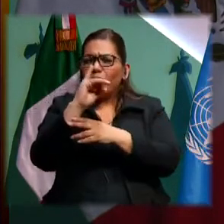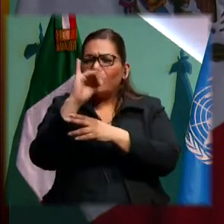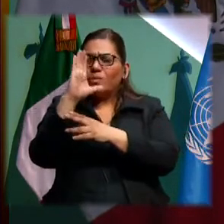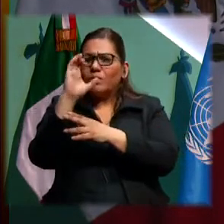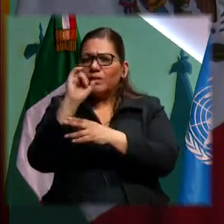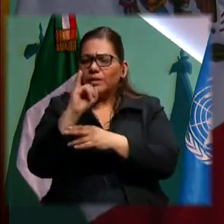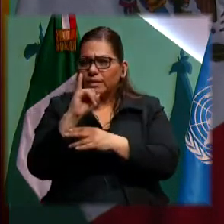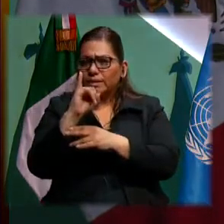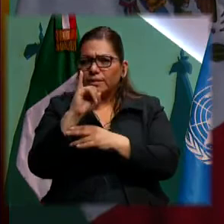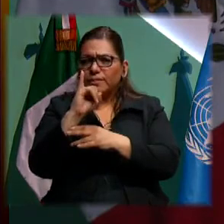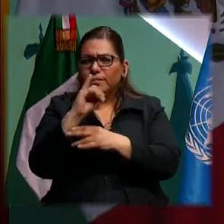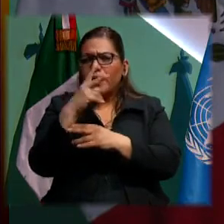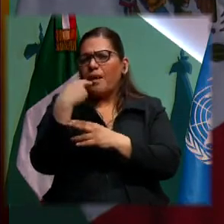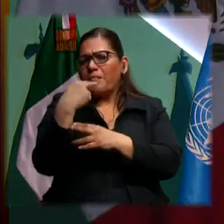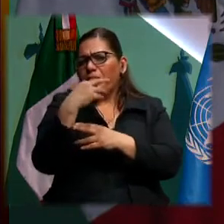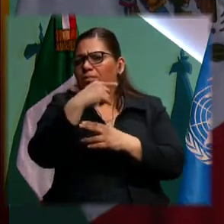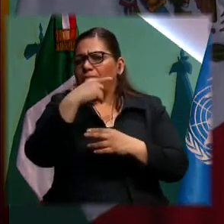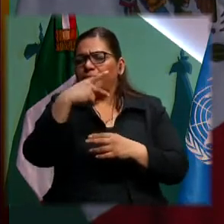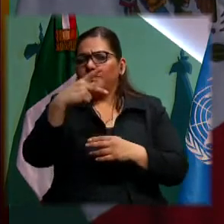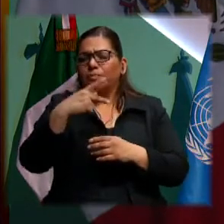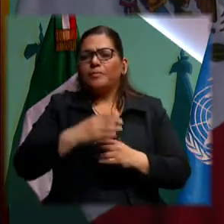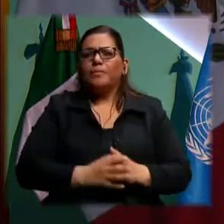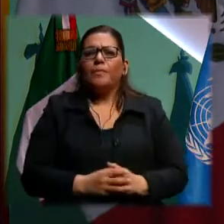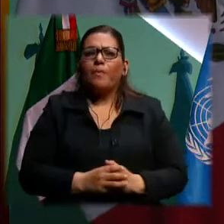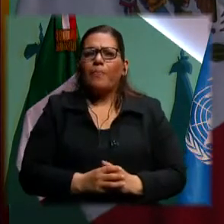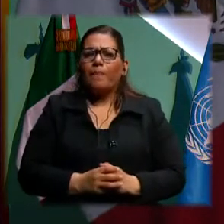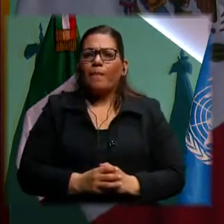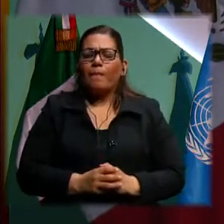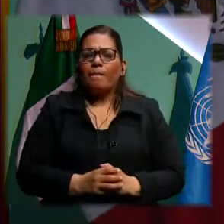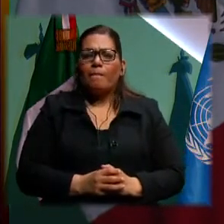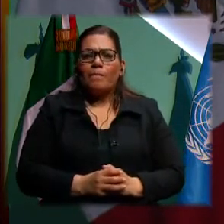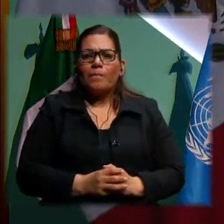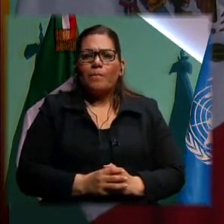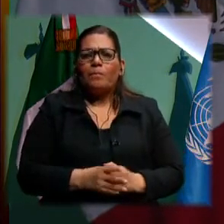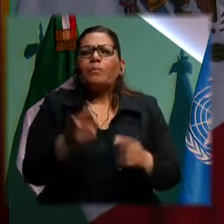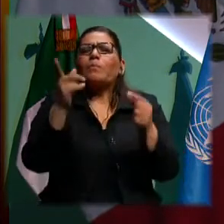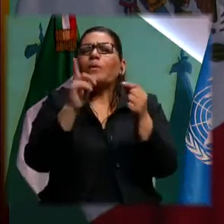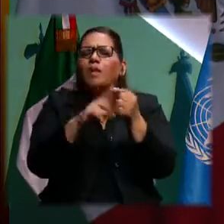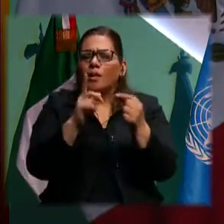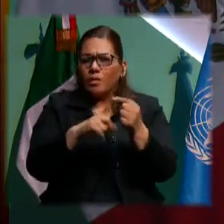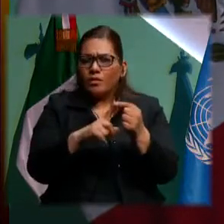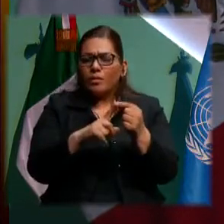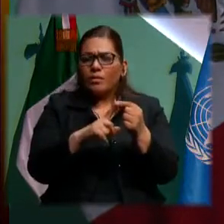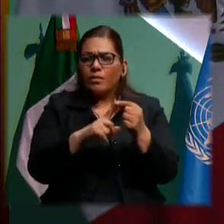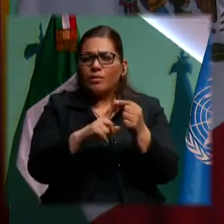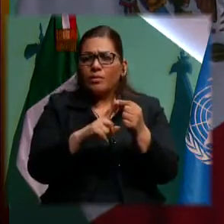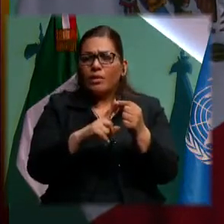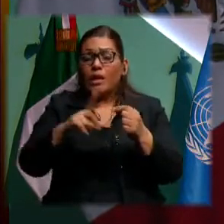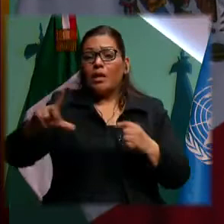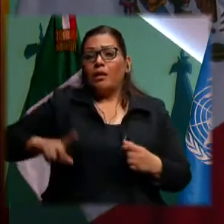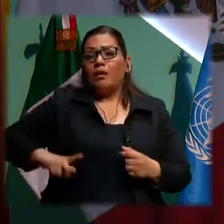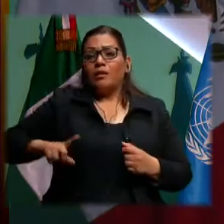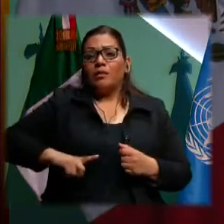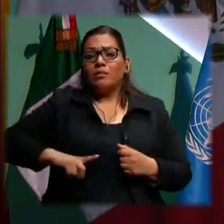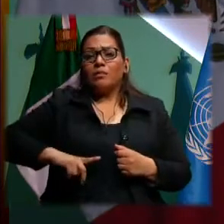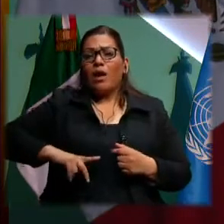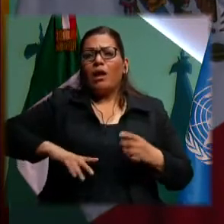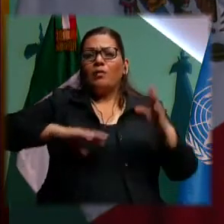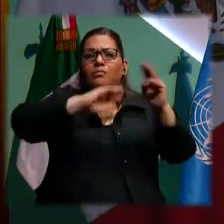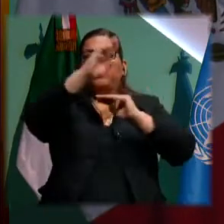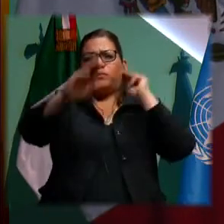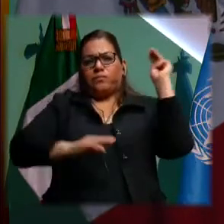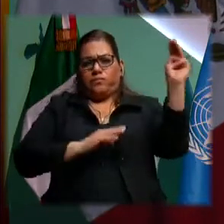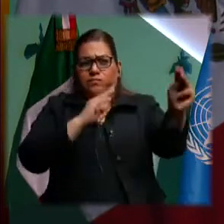where the governments of the world, let's remember this, confirmed and endorsed the governance model that we